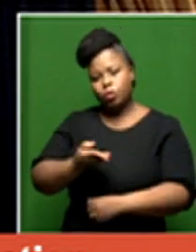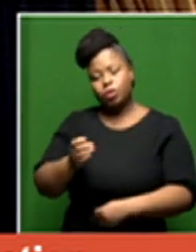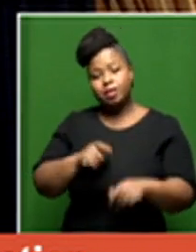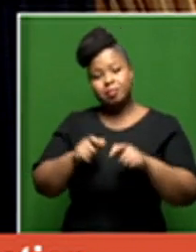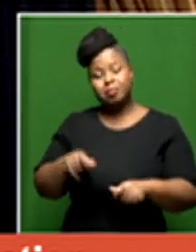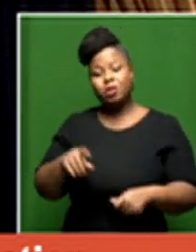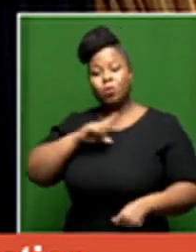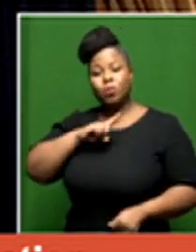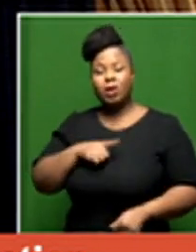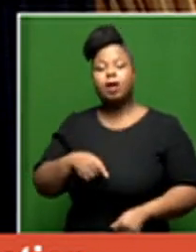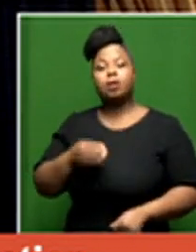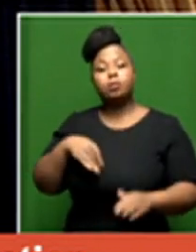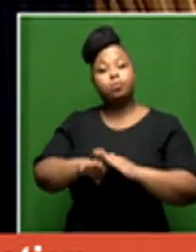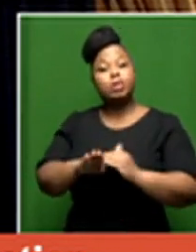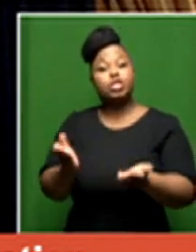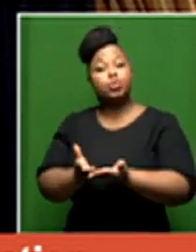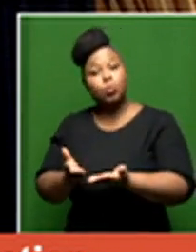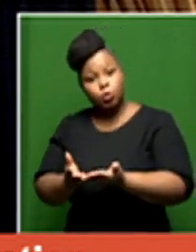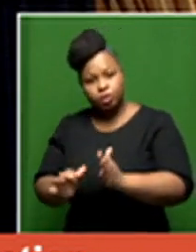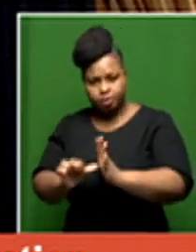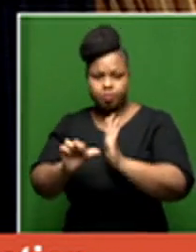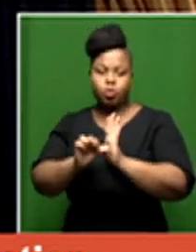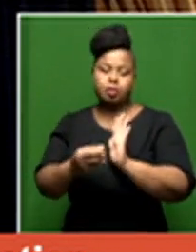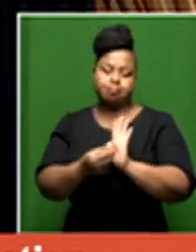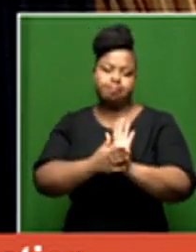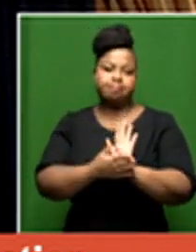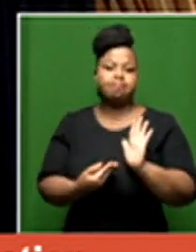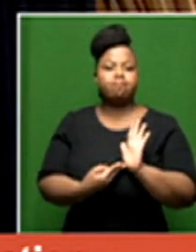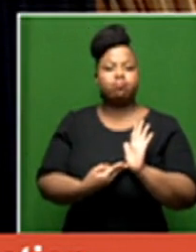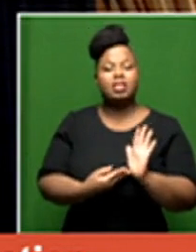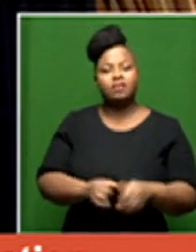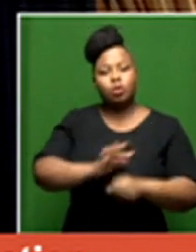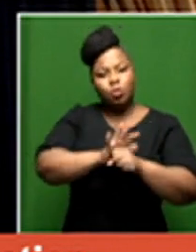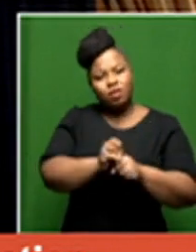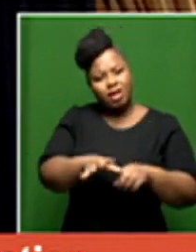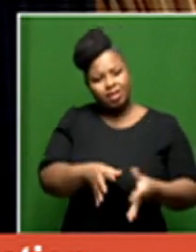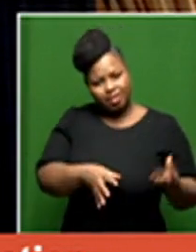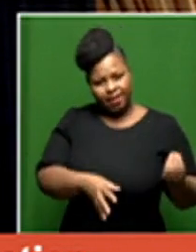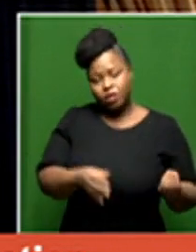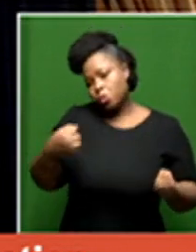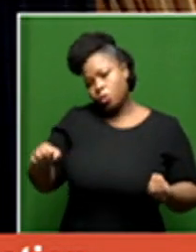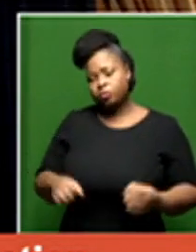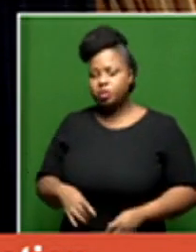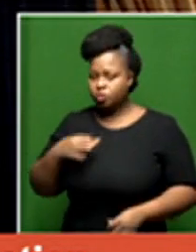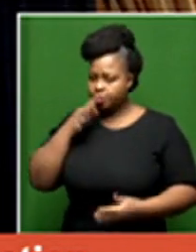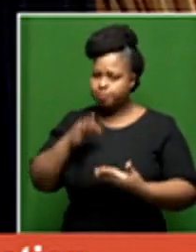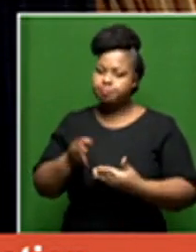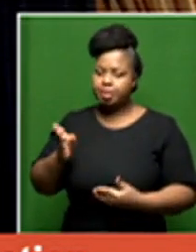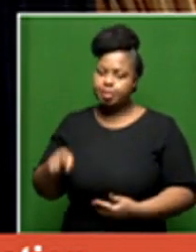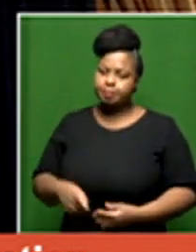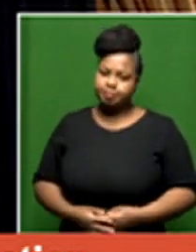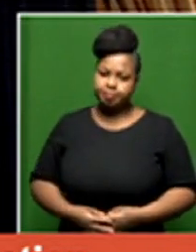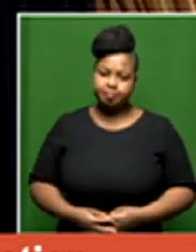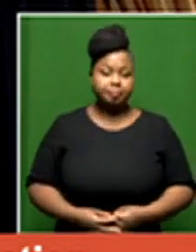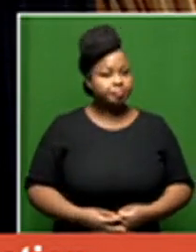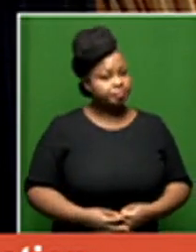around, especially if they are school going, it's important to document whether they have COVID or not. So I would still suggest a test.